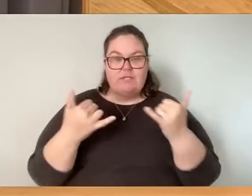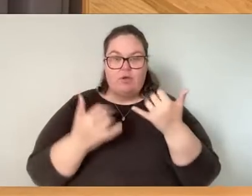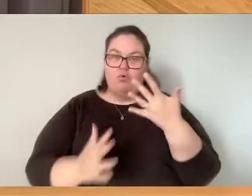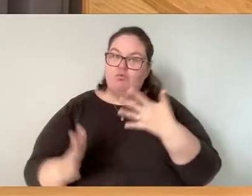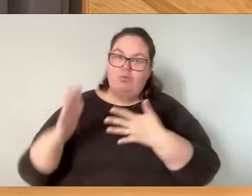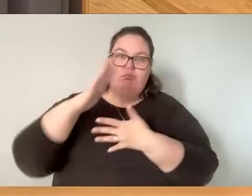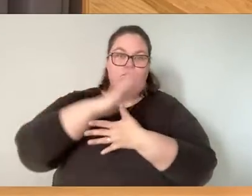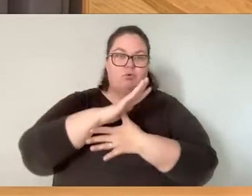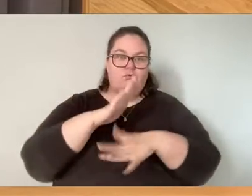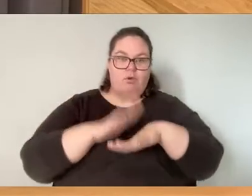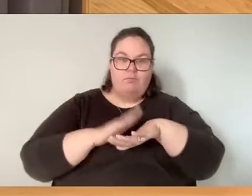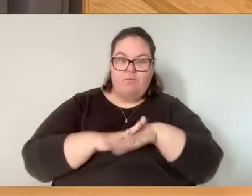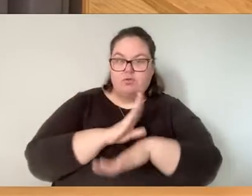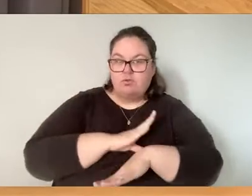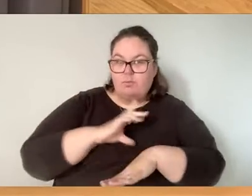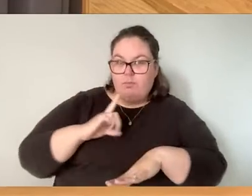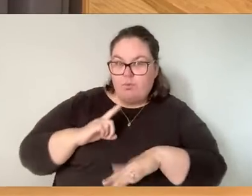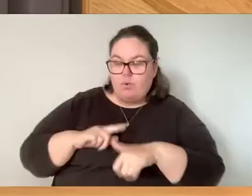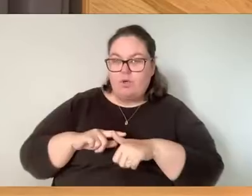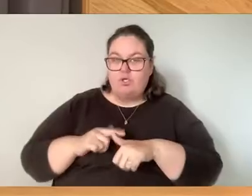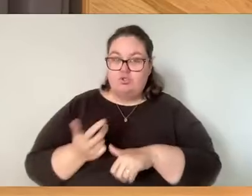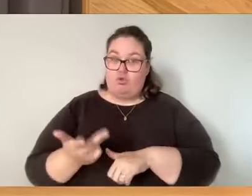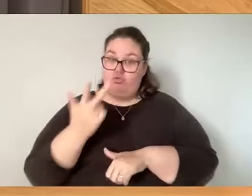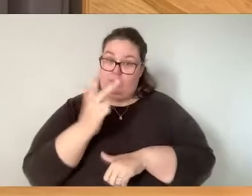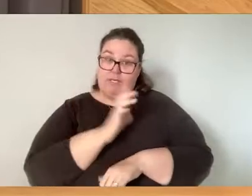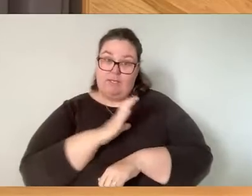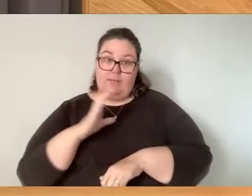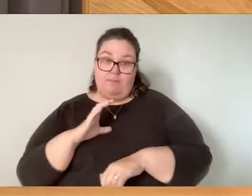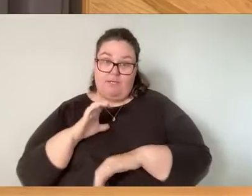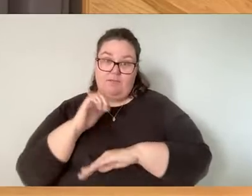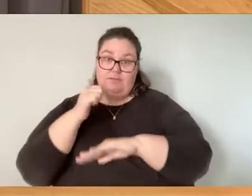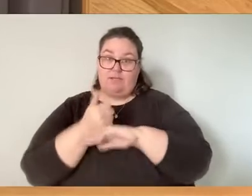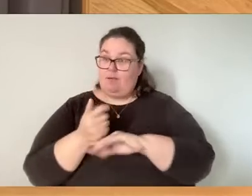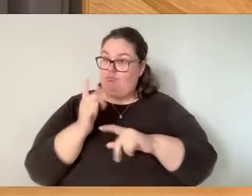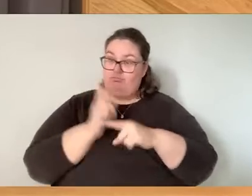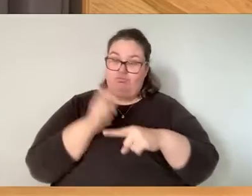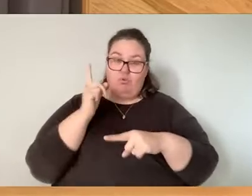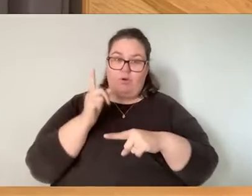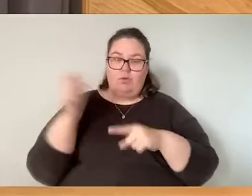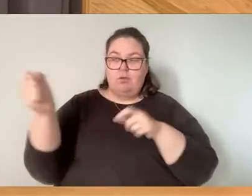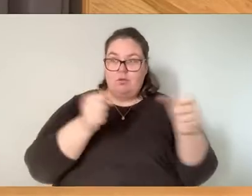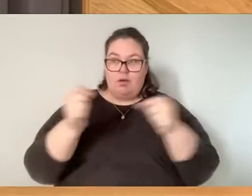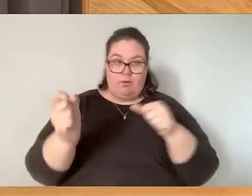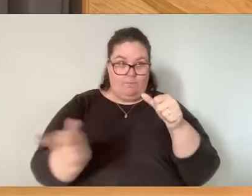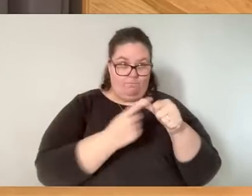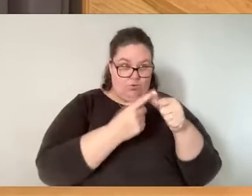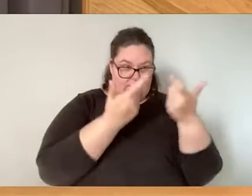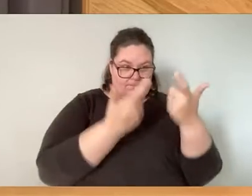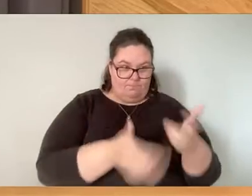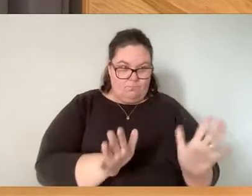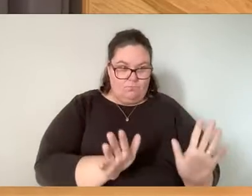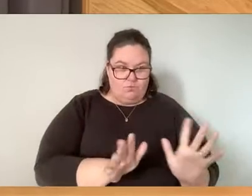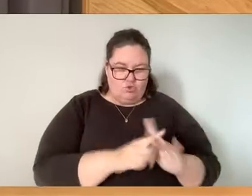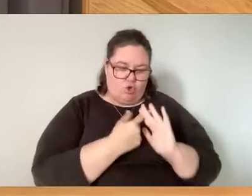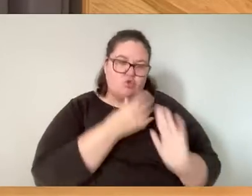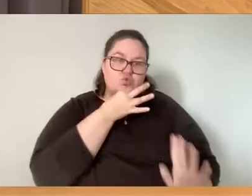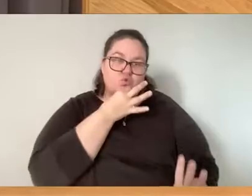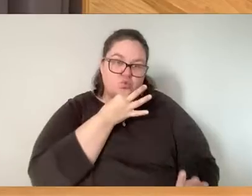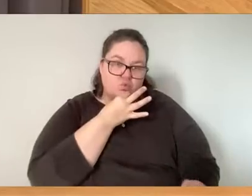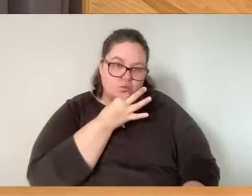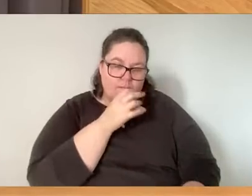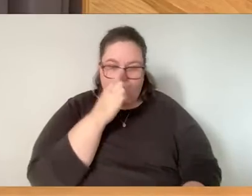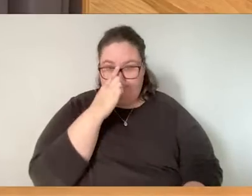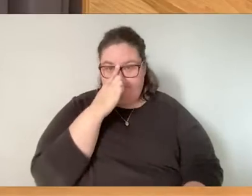advisory board the 3 first advisory committees that will come out of the gate. Recruitment for the first one will start